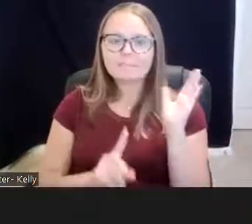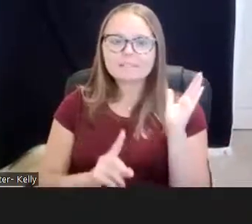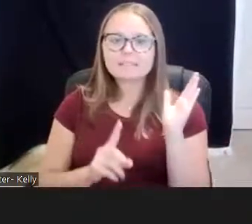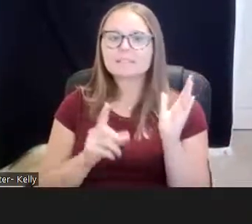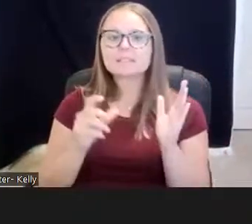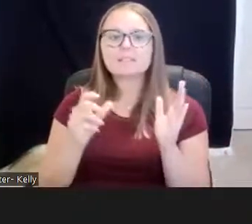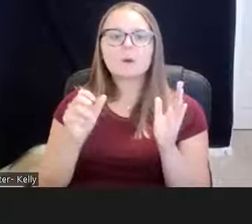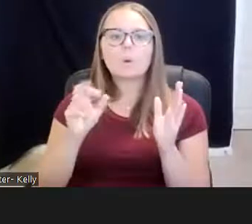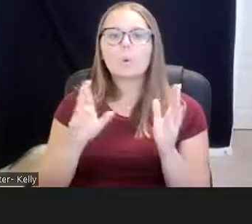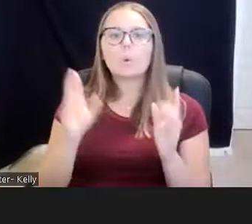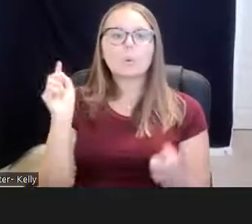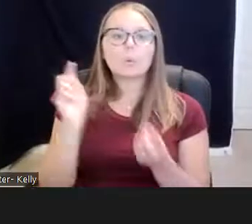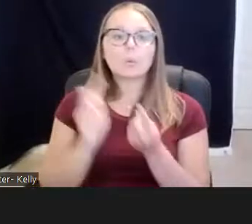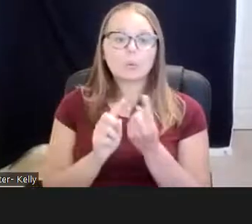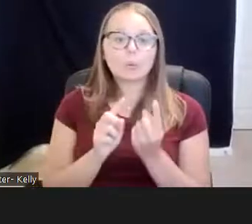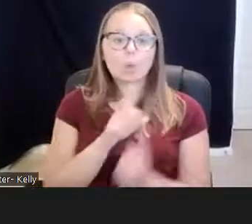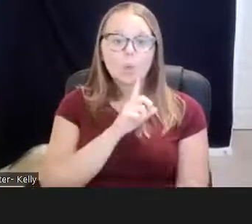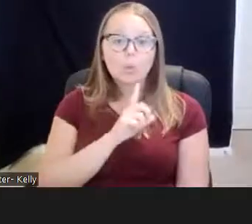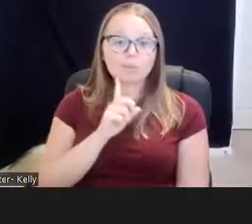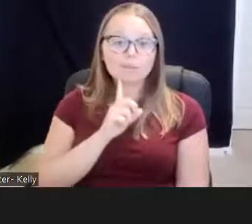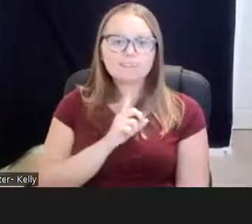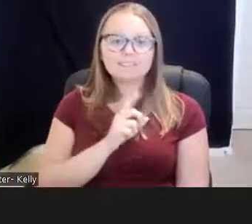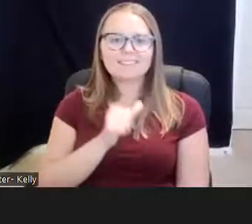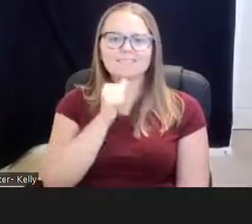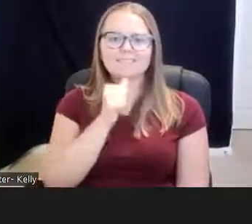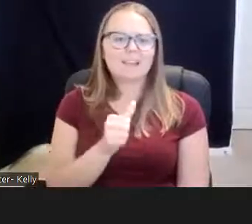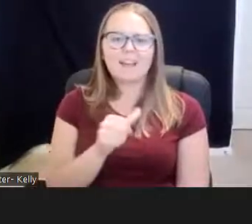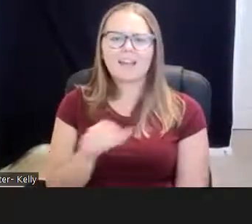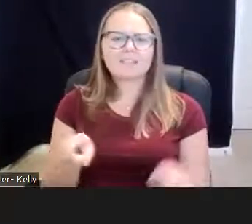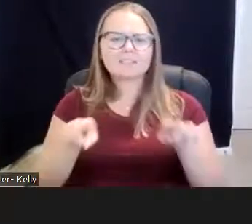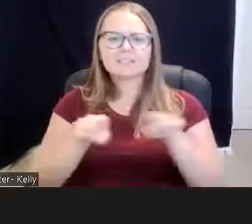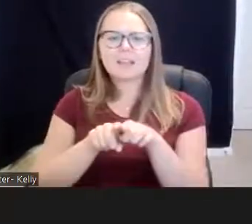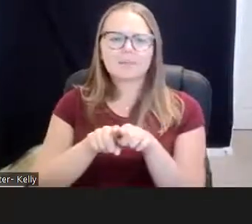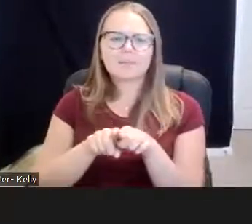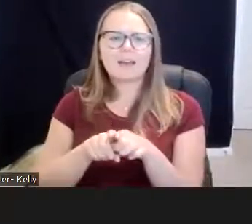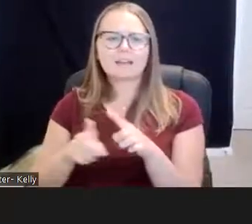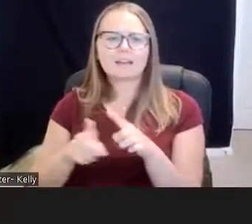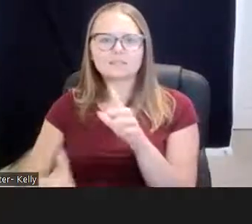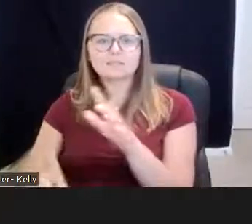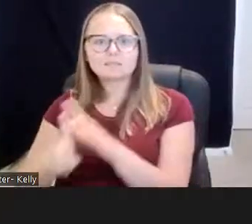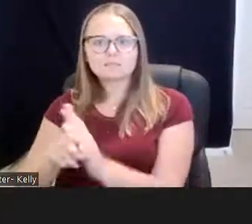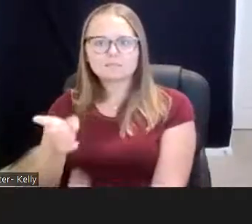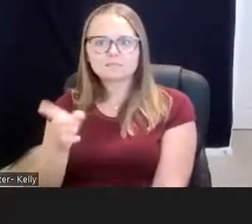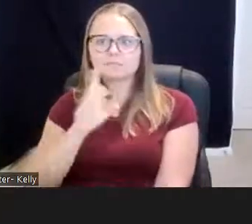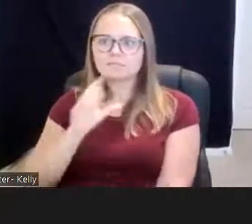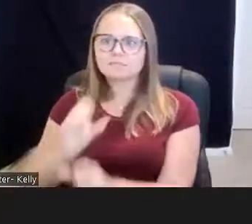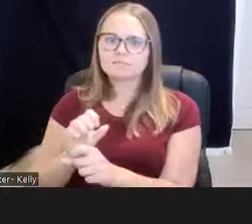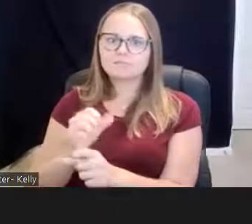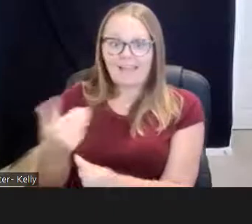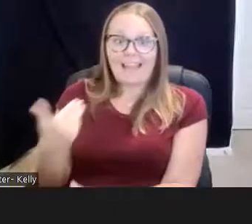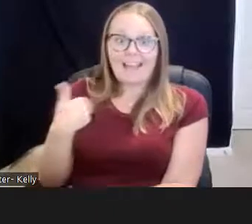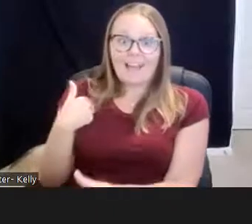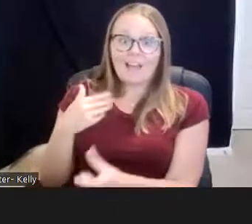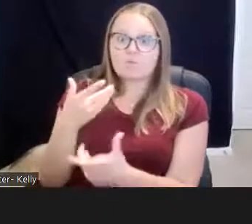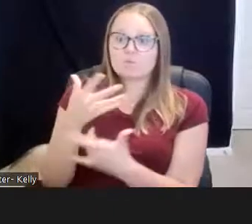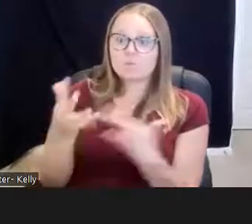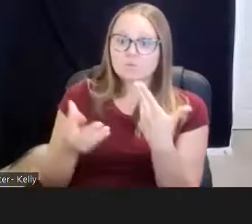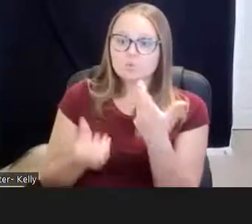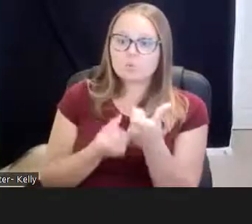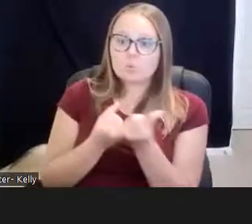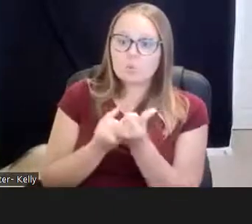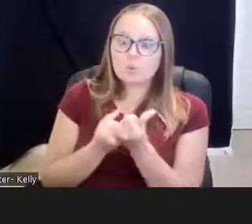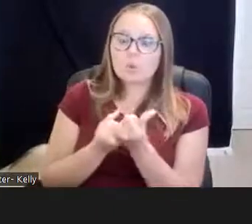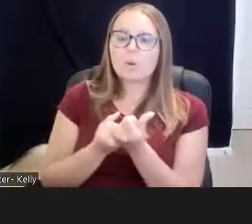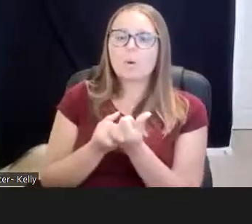or reducing loneliness might not be the same as the presence of social support